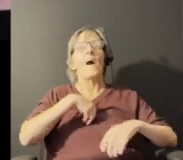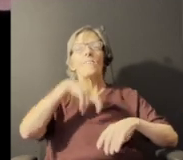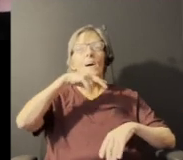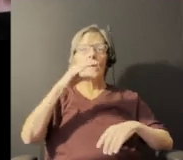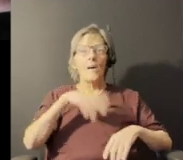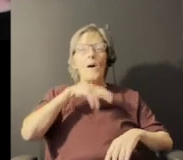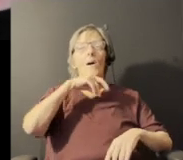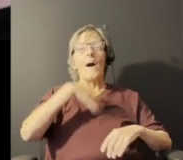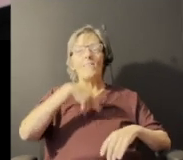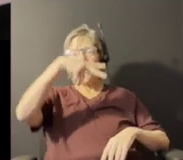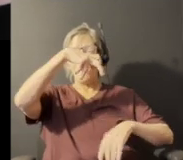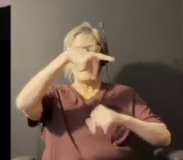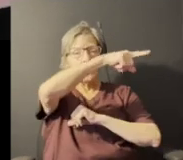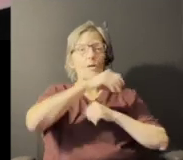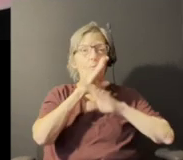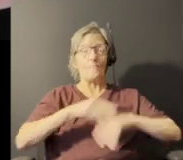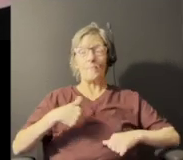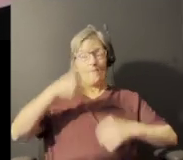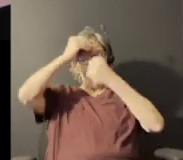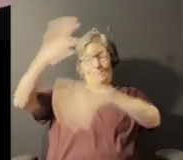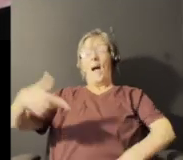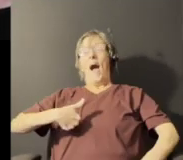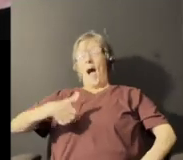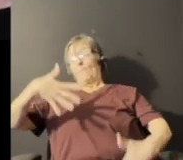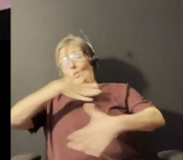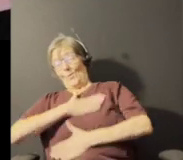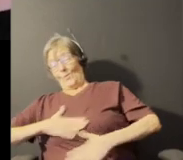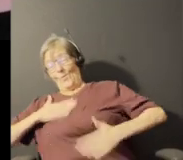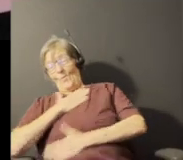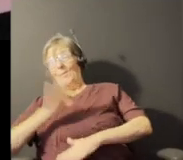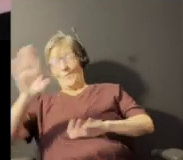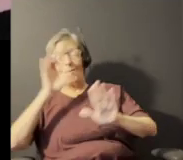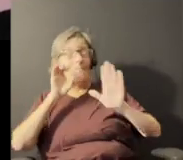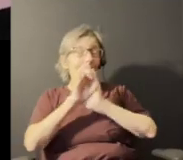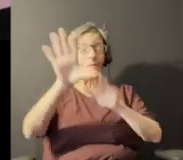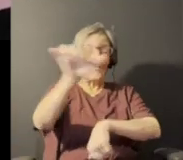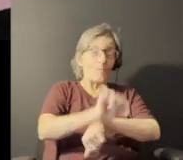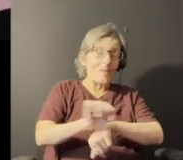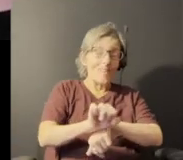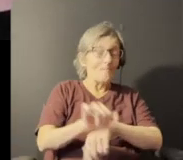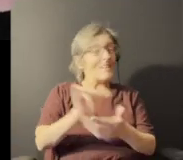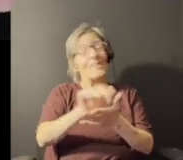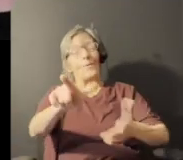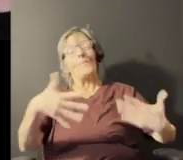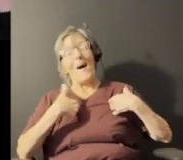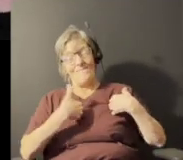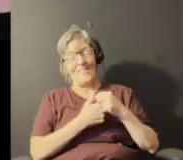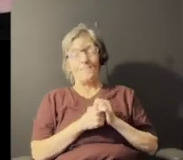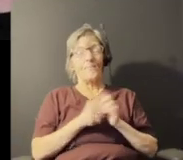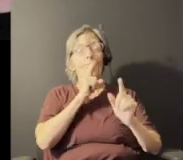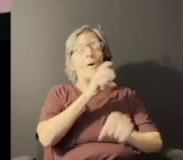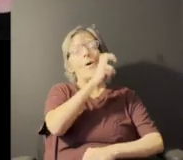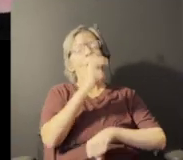Yeah. And you're like, this is okay. Well, I'm going to enjoy it. Yeah. And sometimes that's all you have. Yeah,